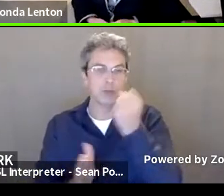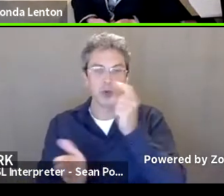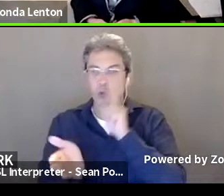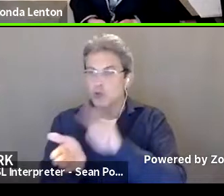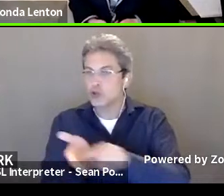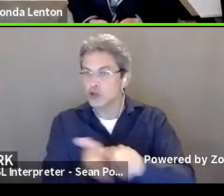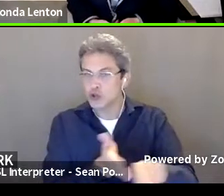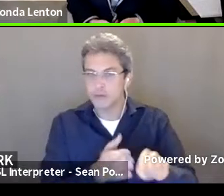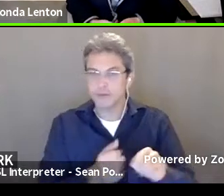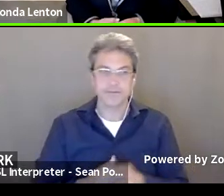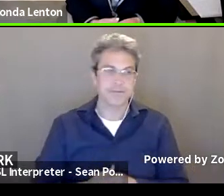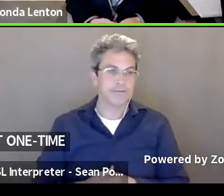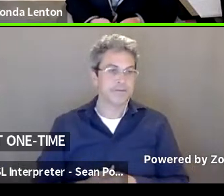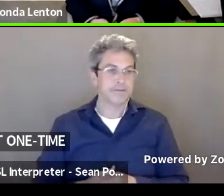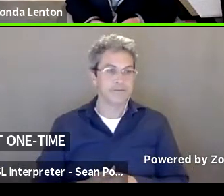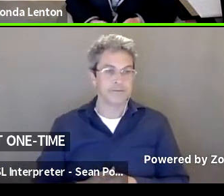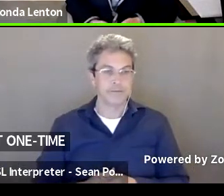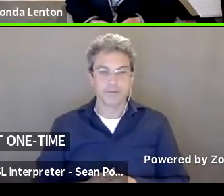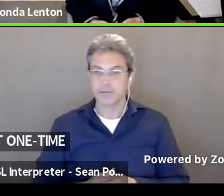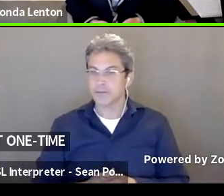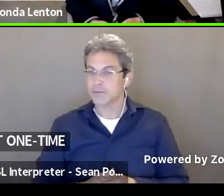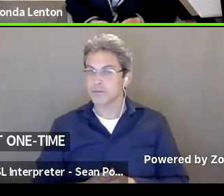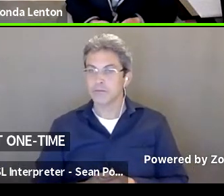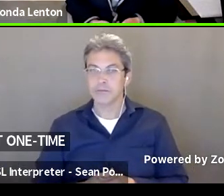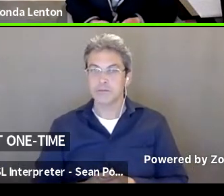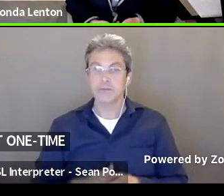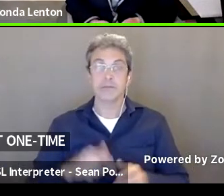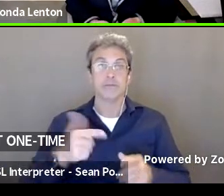Go ahead, Lisa.